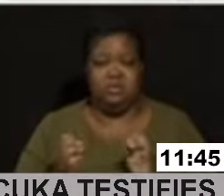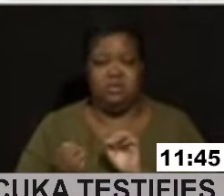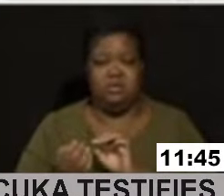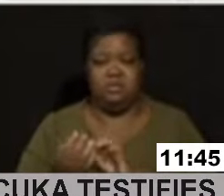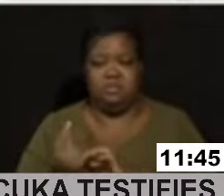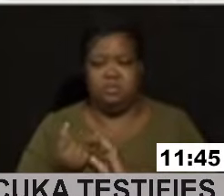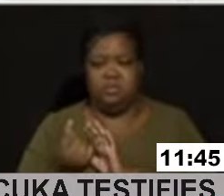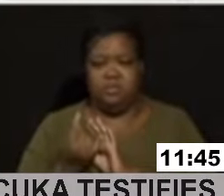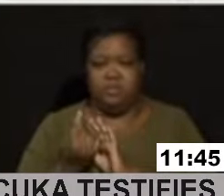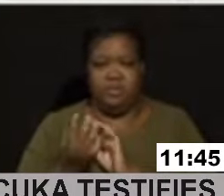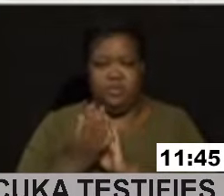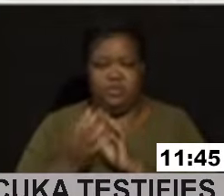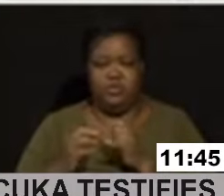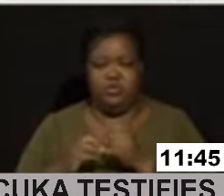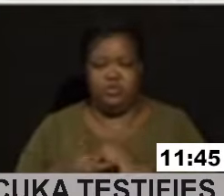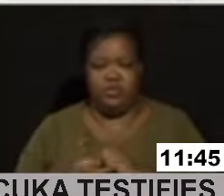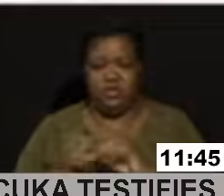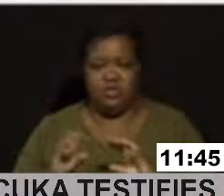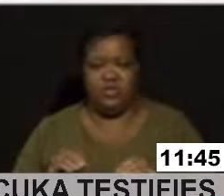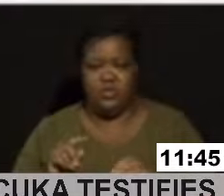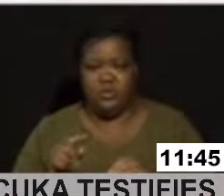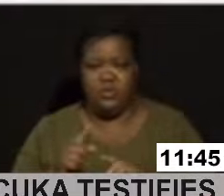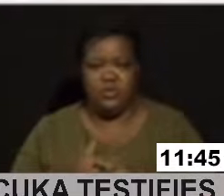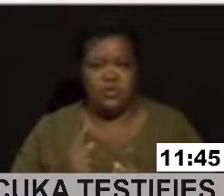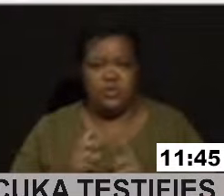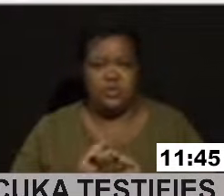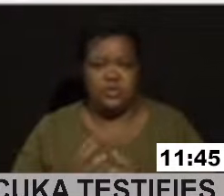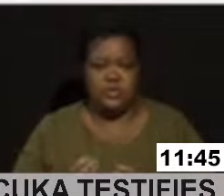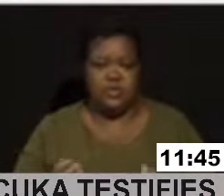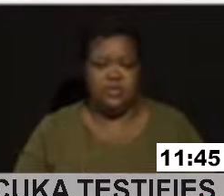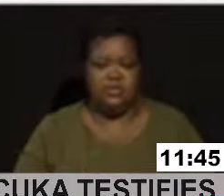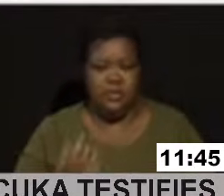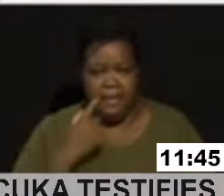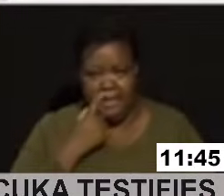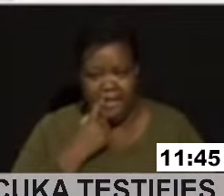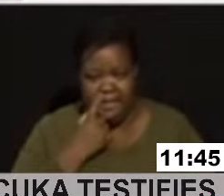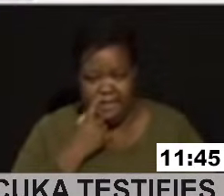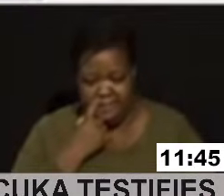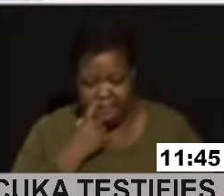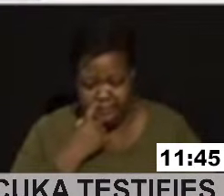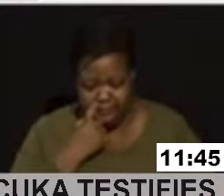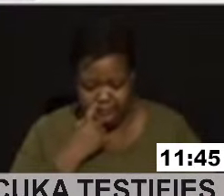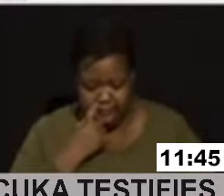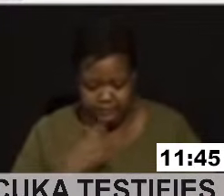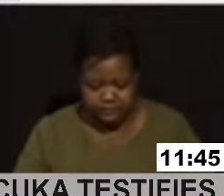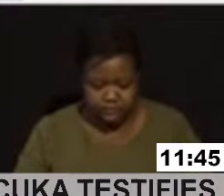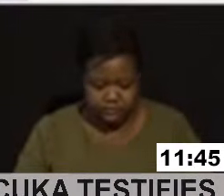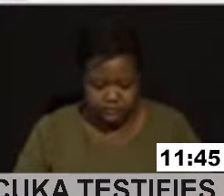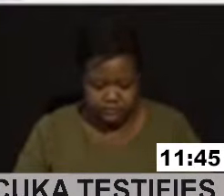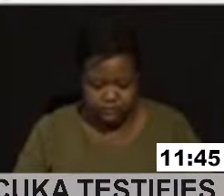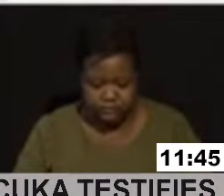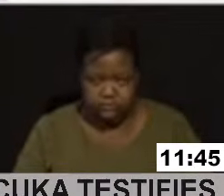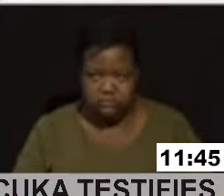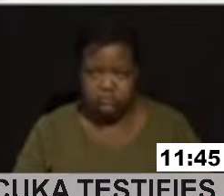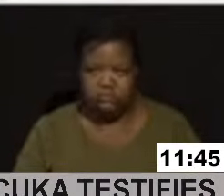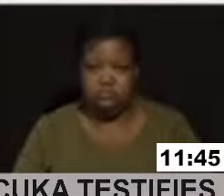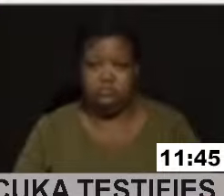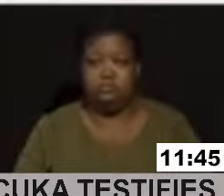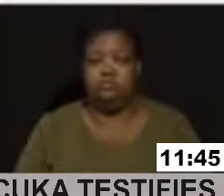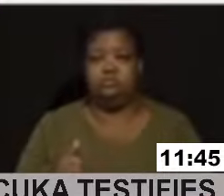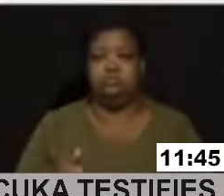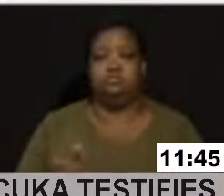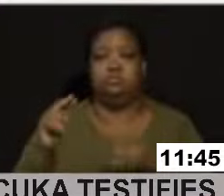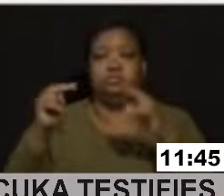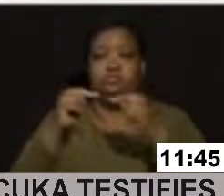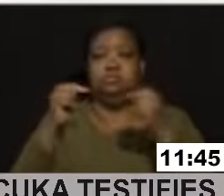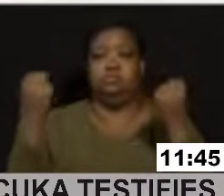have been and why? Okay. You know, when you are the national director,